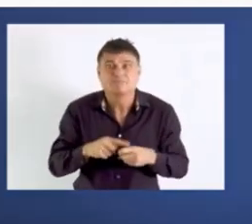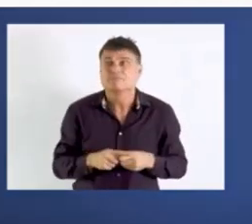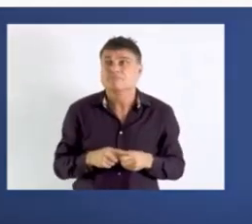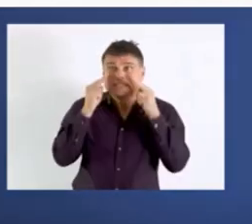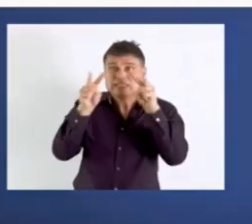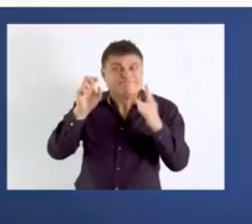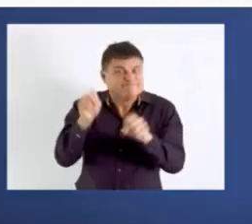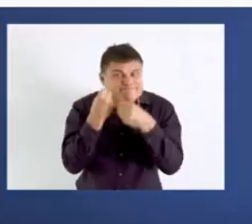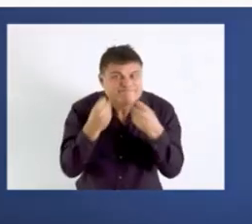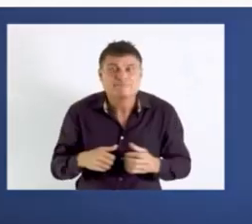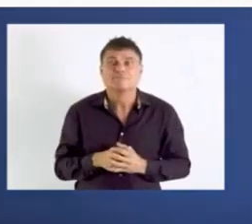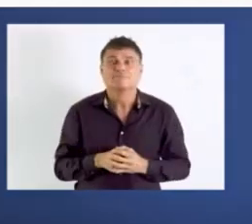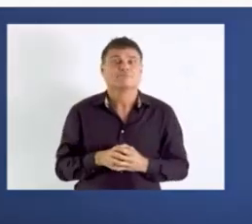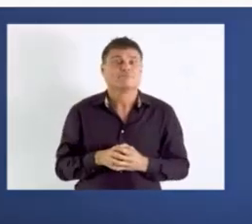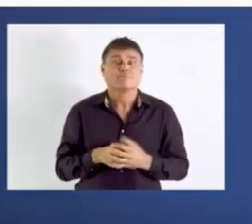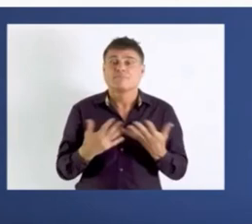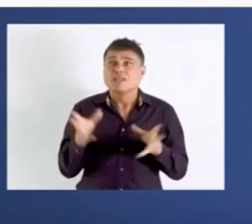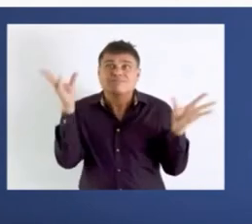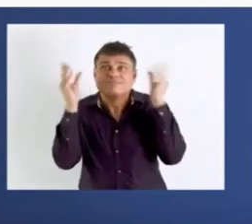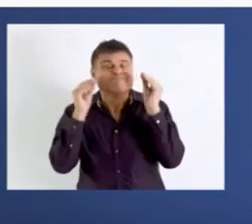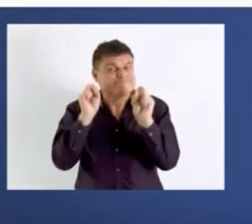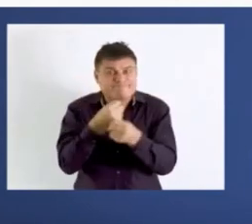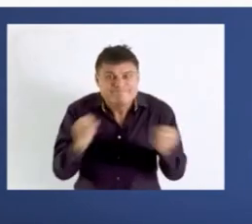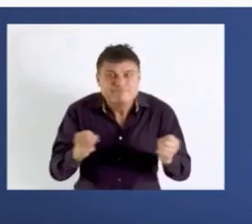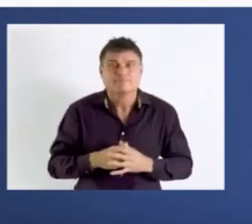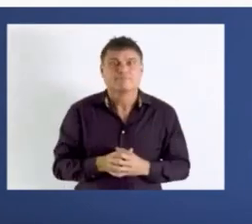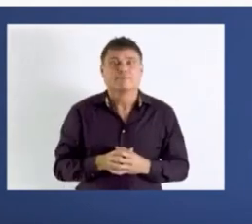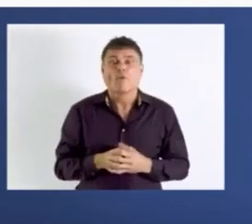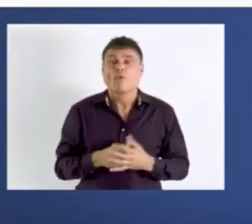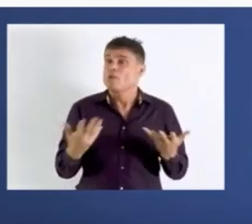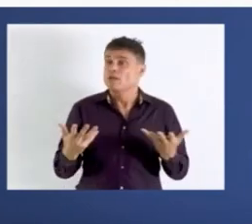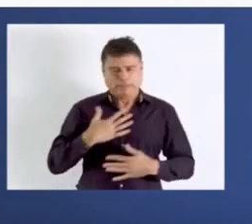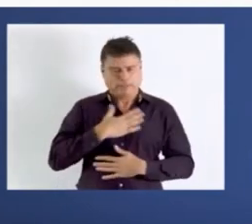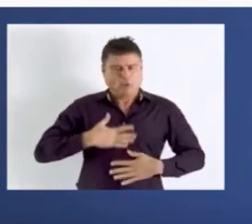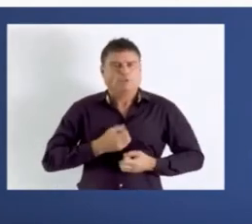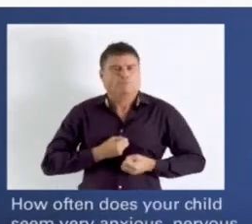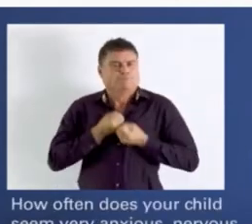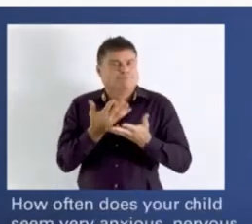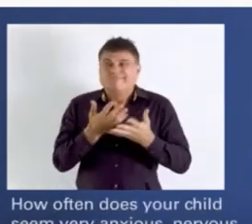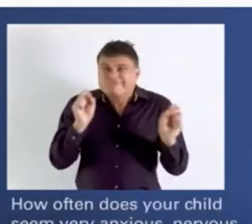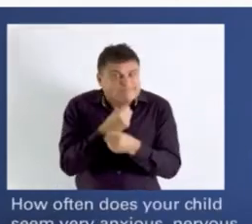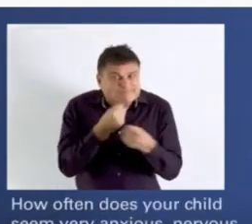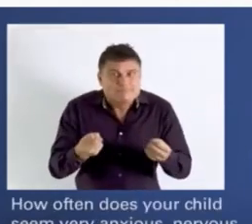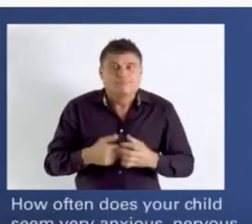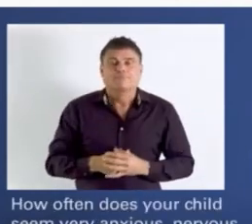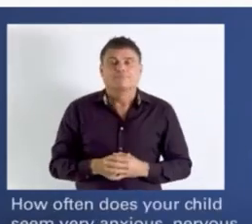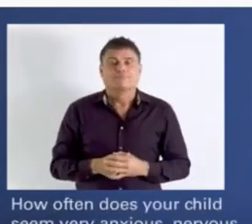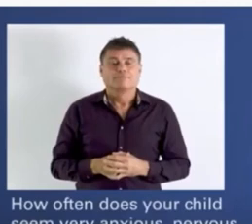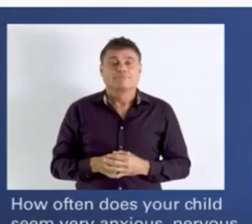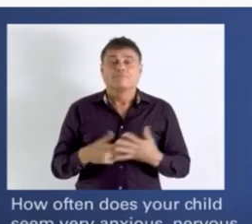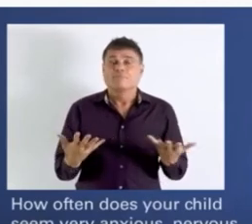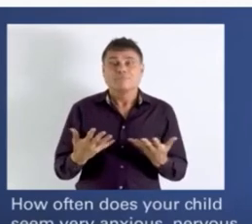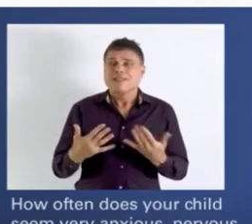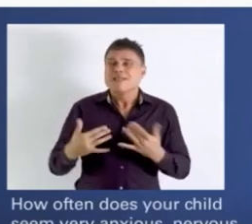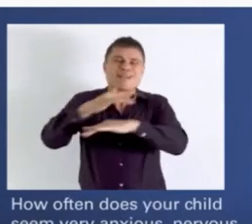difficulty walking, difficulty seeing, difficulty hearing noises, but also difficulty in